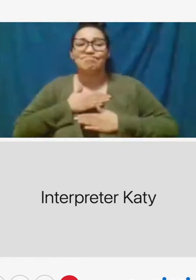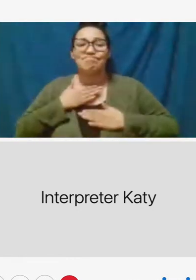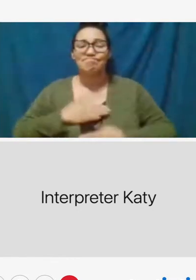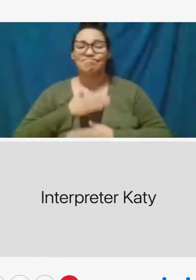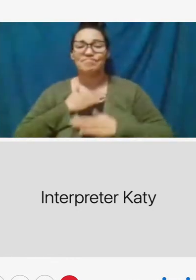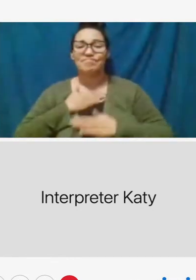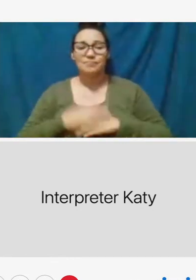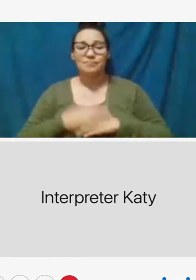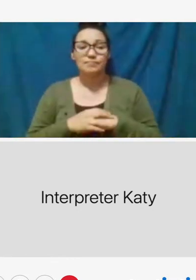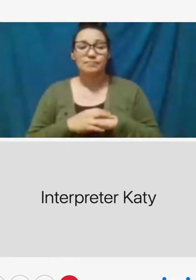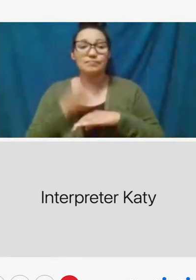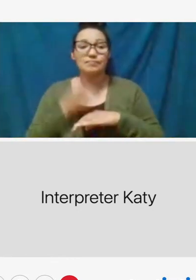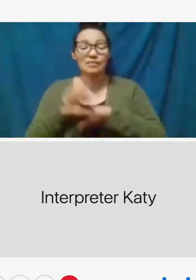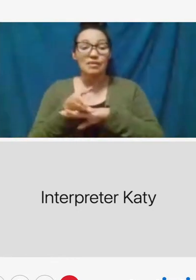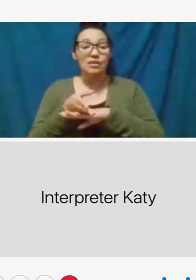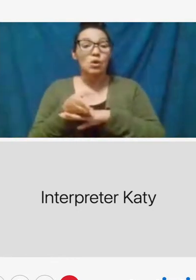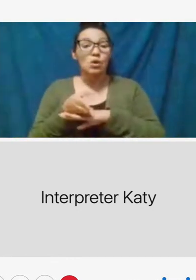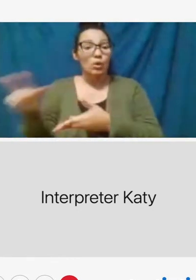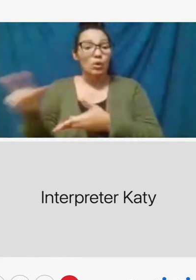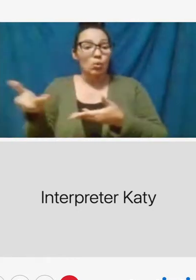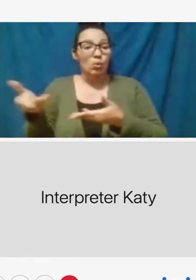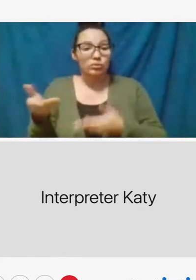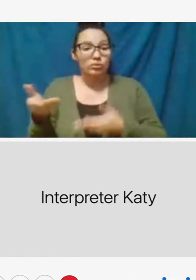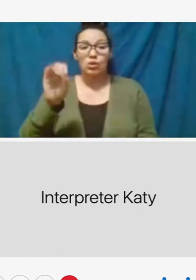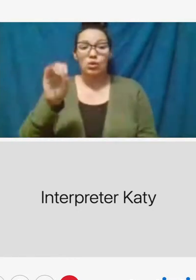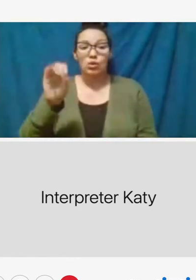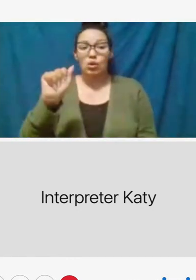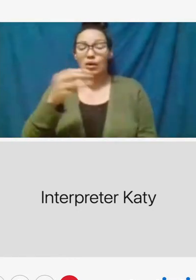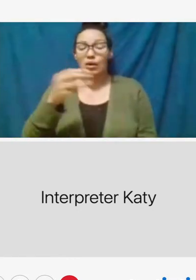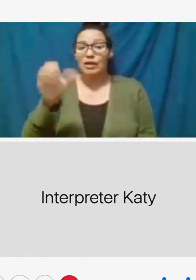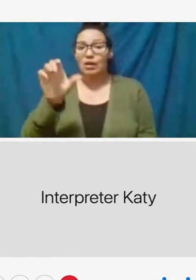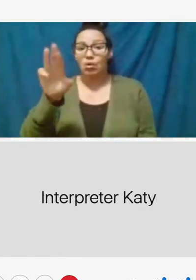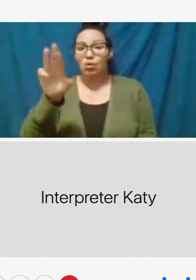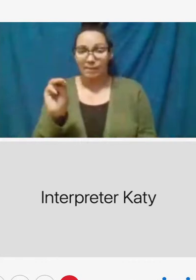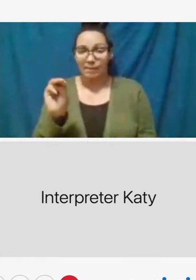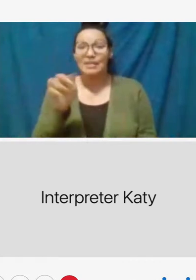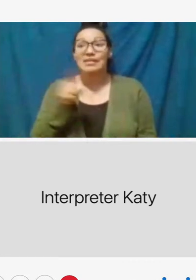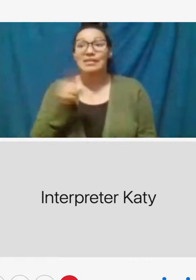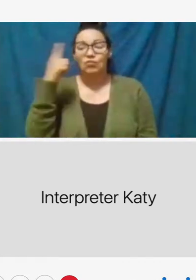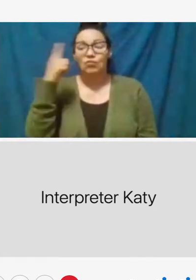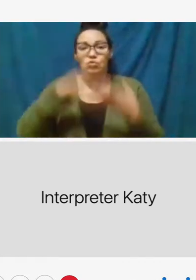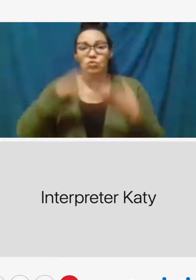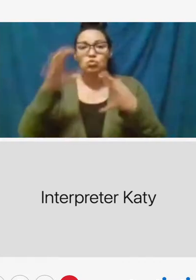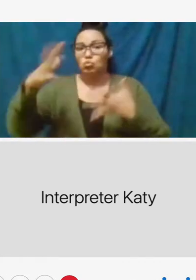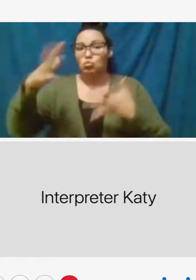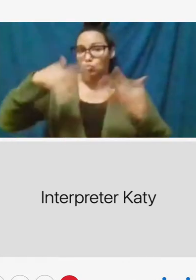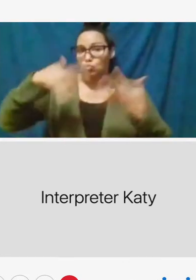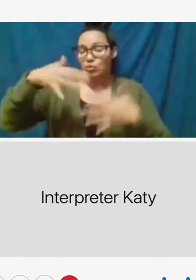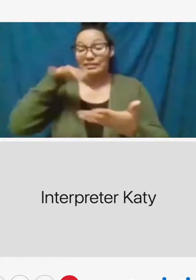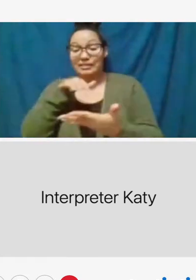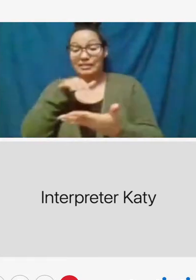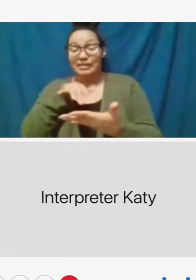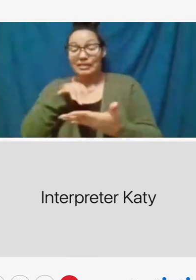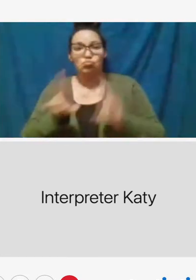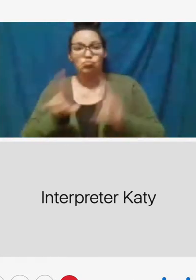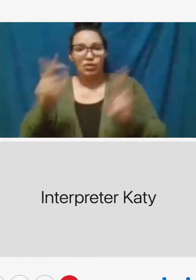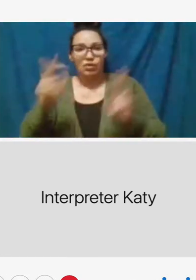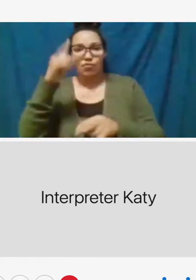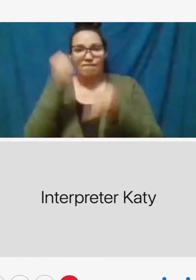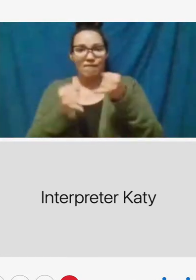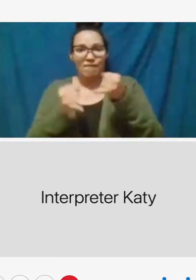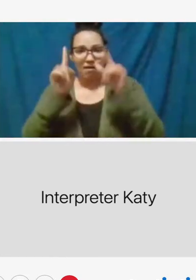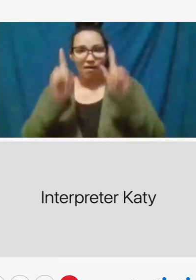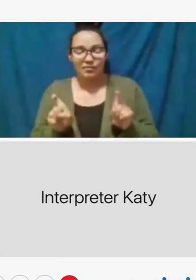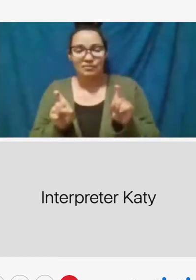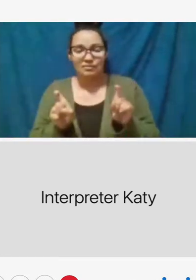cram this was an opportunity for students to study and socialize between intense studying to prepare for finals the students were offered hot chocolate